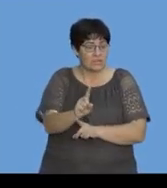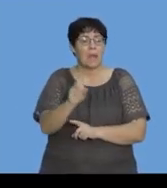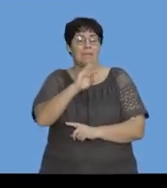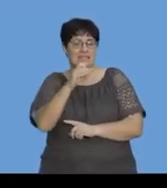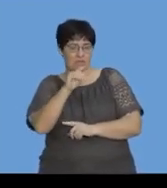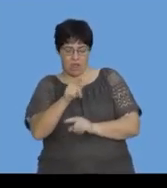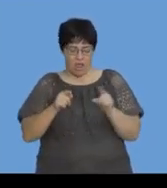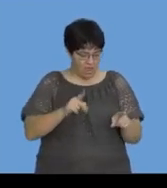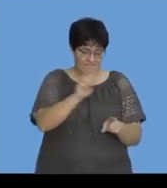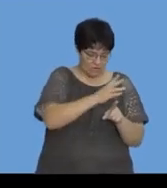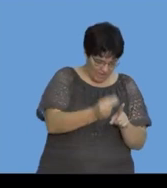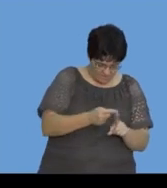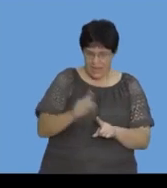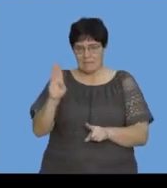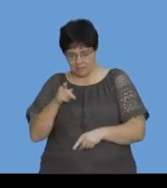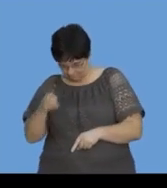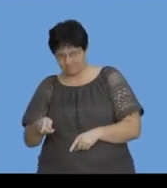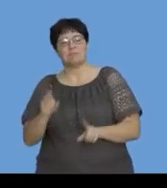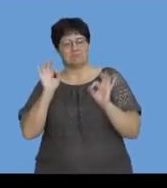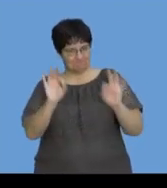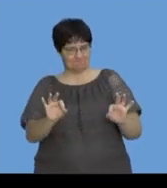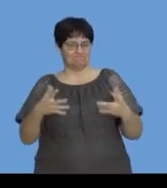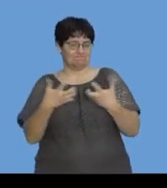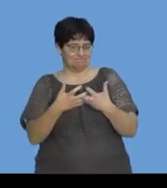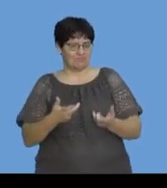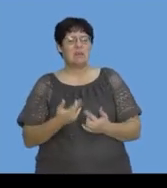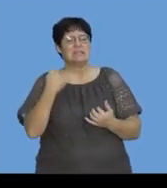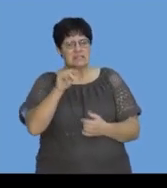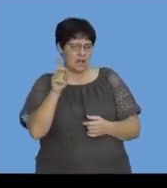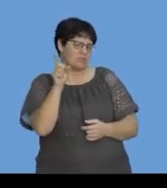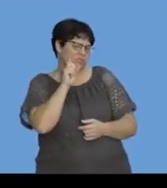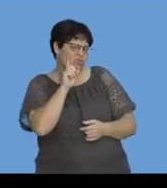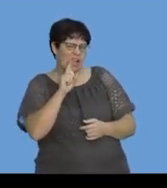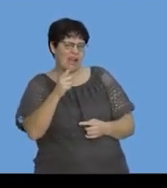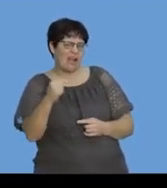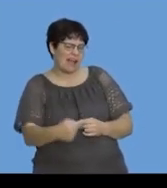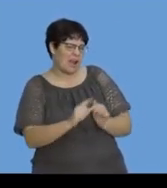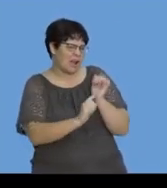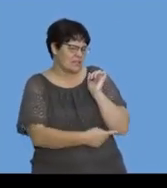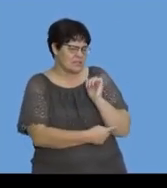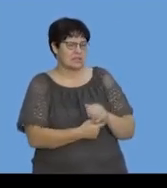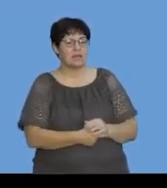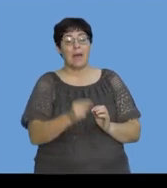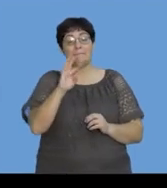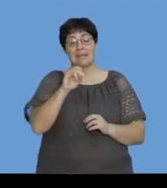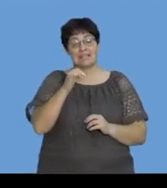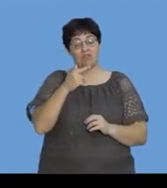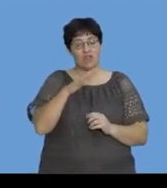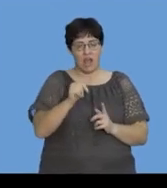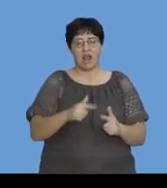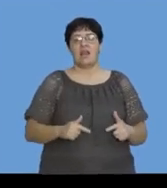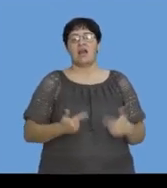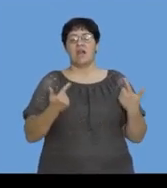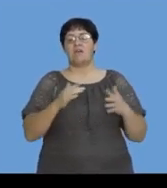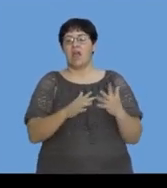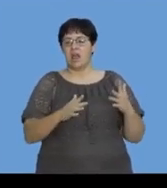virus, I've got the bacteria. That sounds like it could be correct. But I'm still going to quickly check the bottom one. Bacteria that